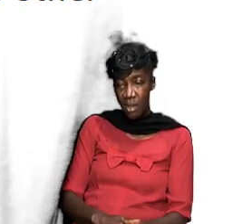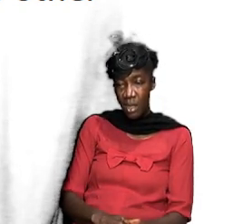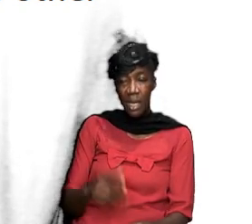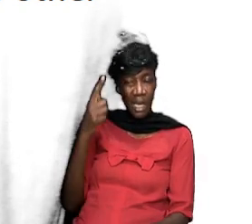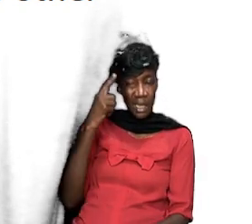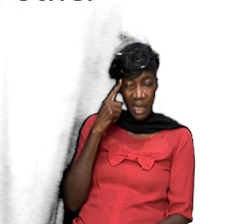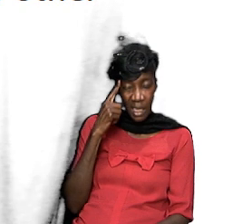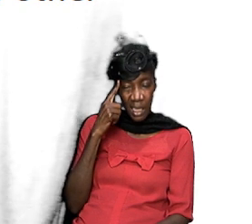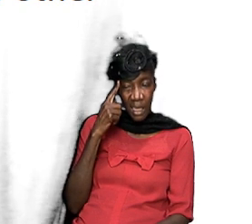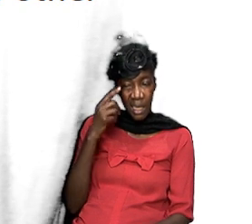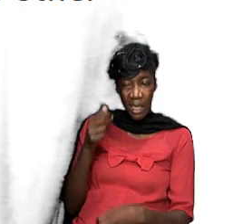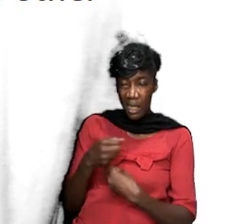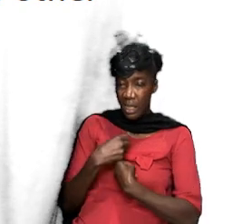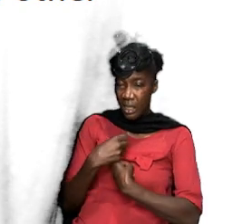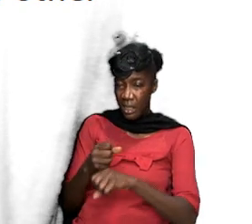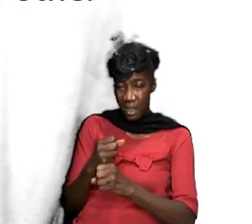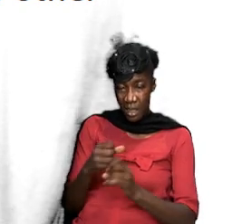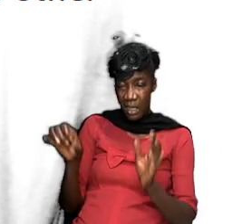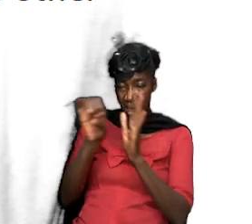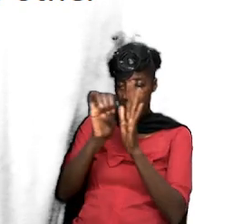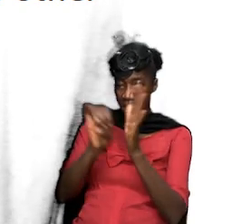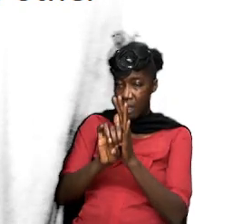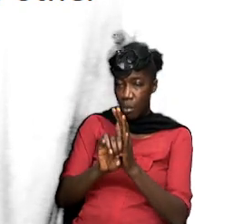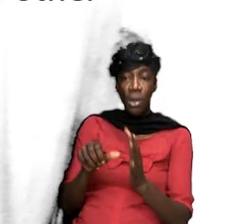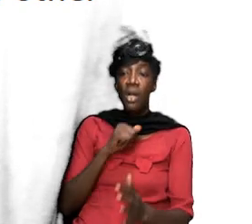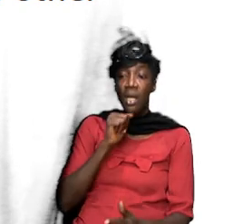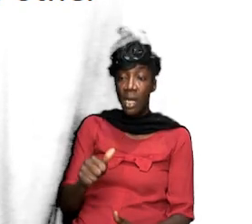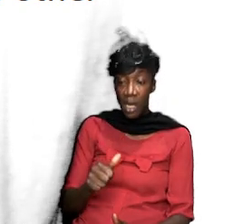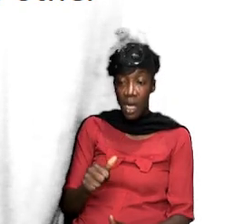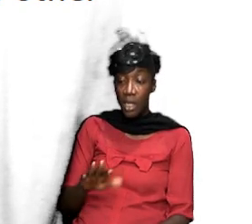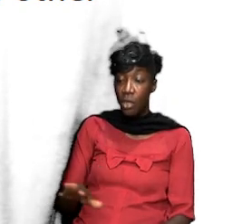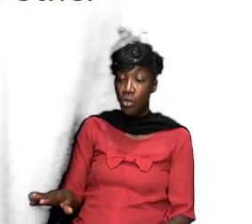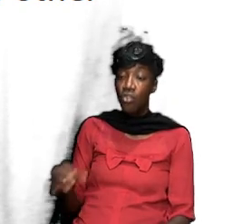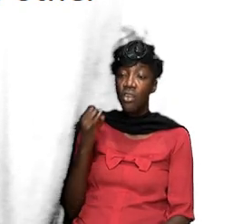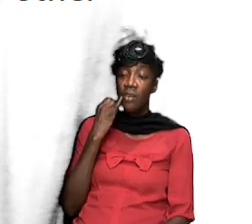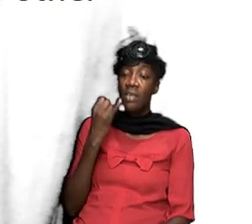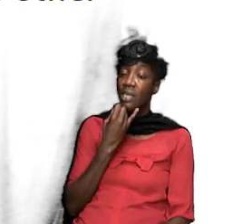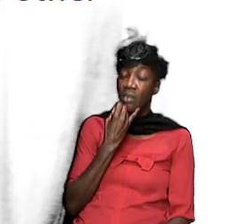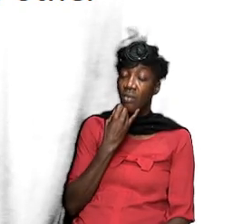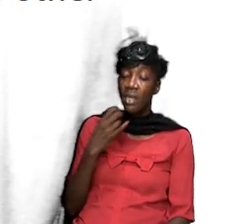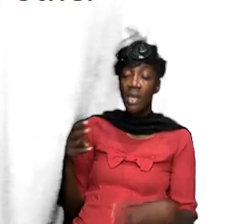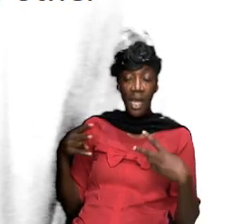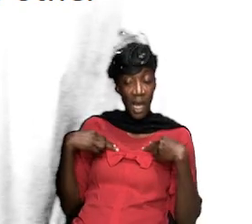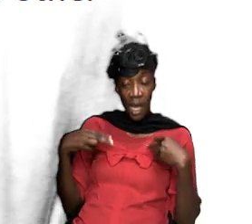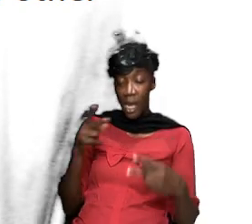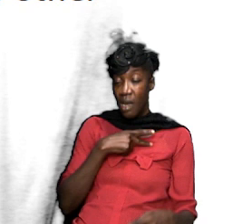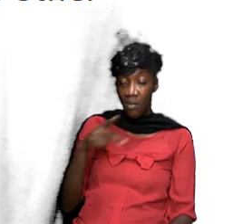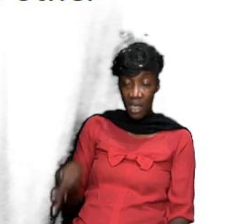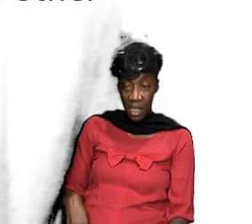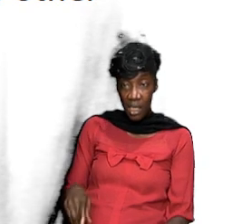setting an example. We're not setting an example. The children of Israel had a king.